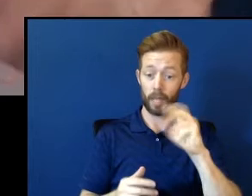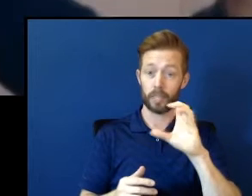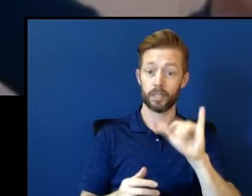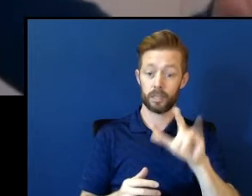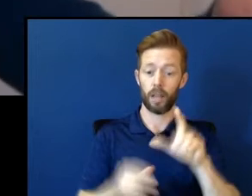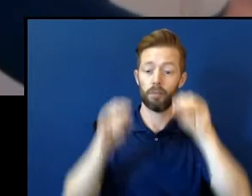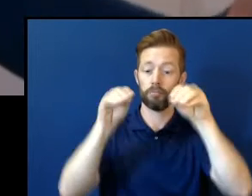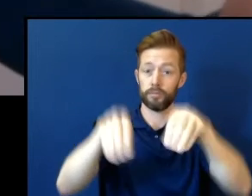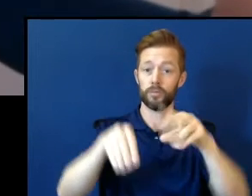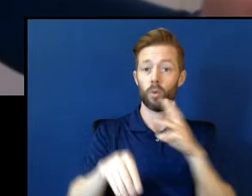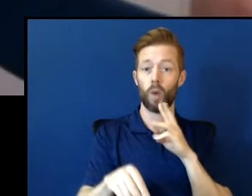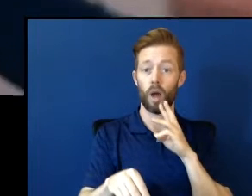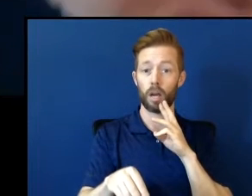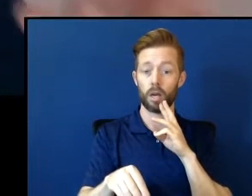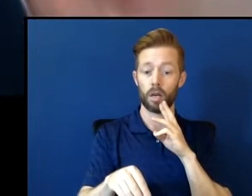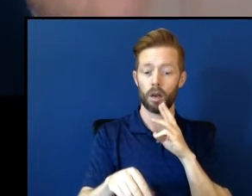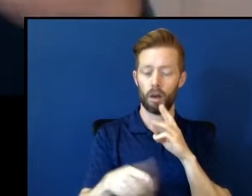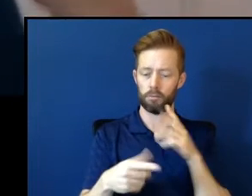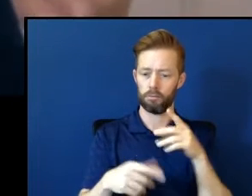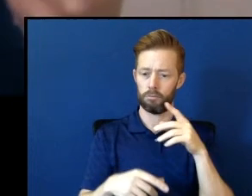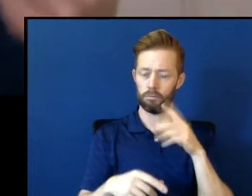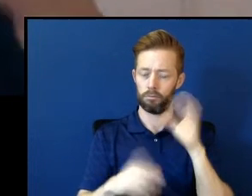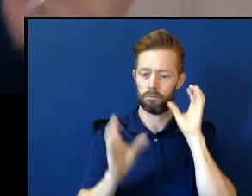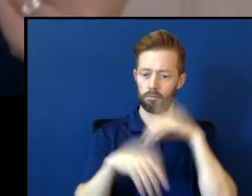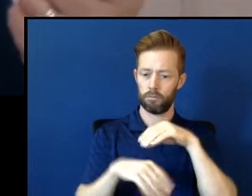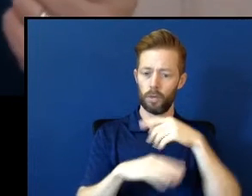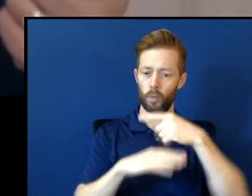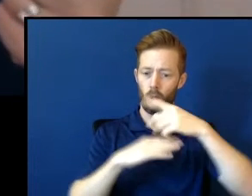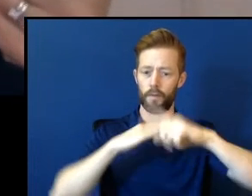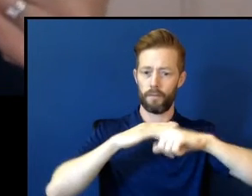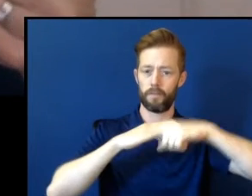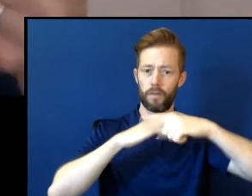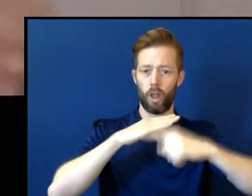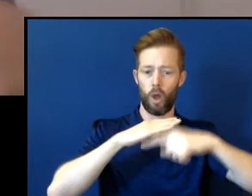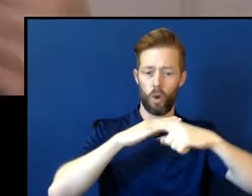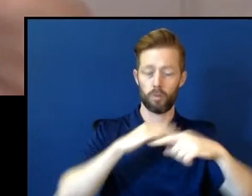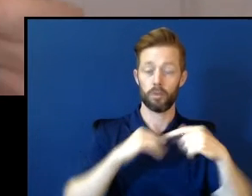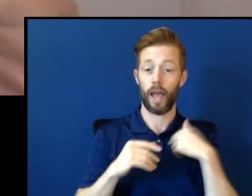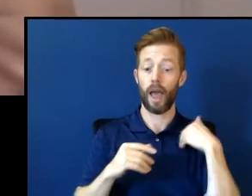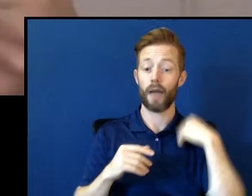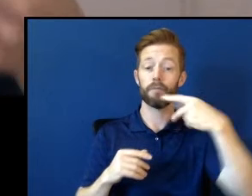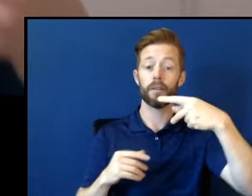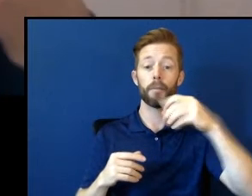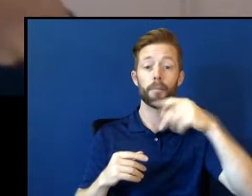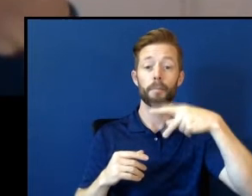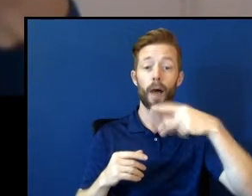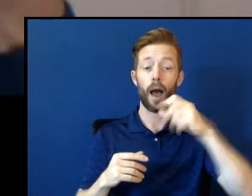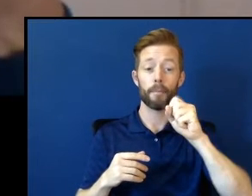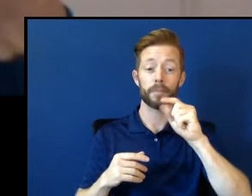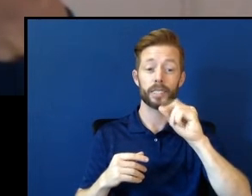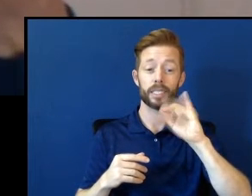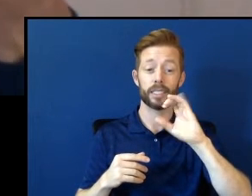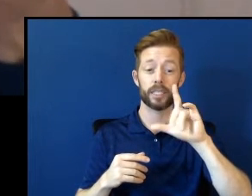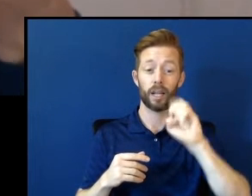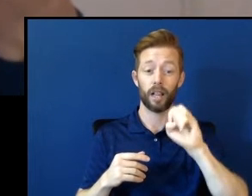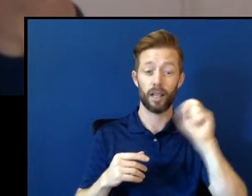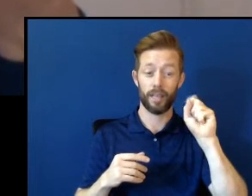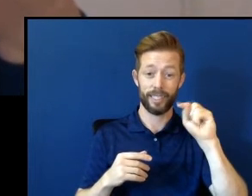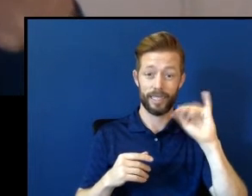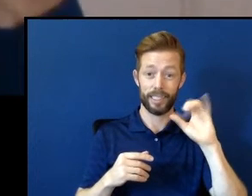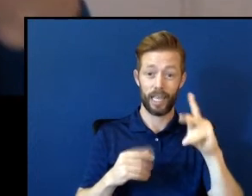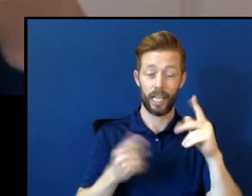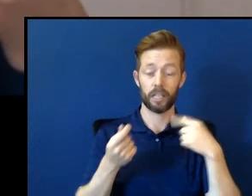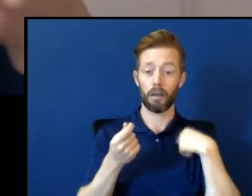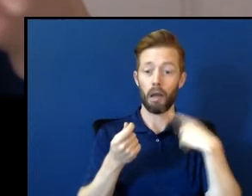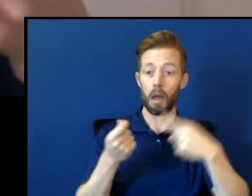that, it floated. And so then I pulled out my popsicle stick and I asked, what do you think this is going to